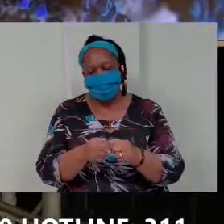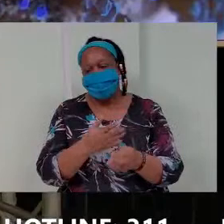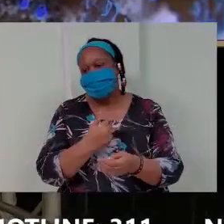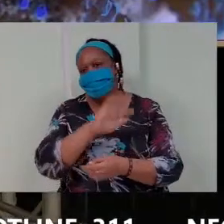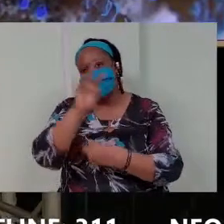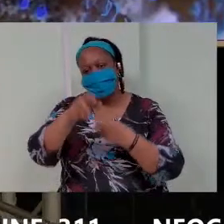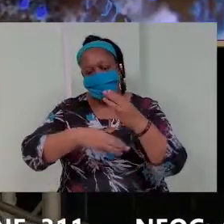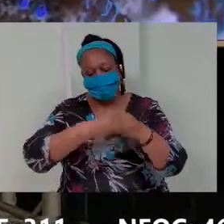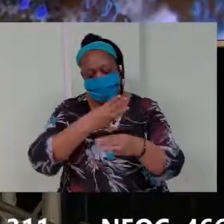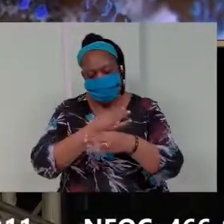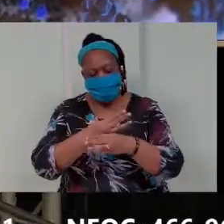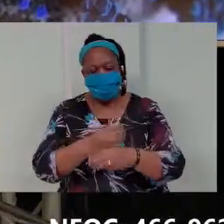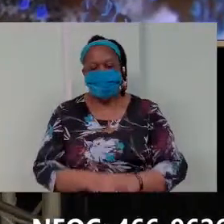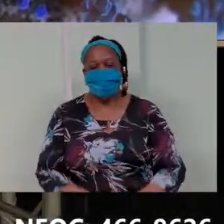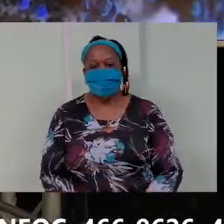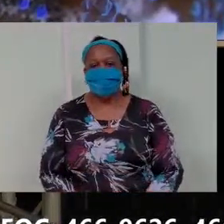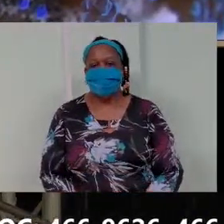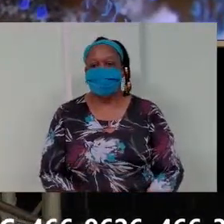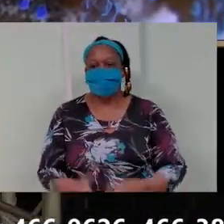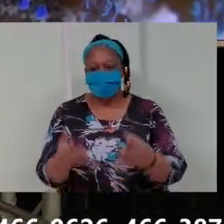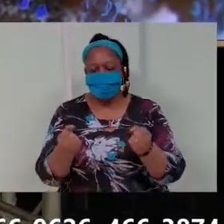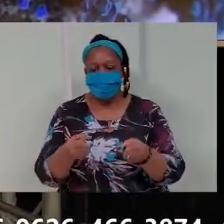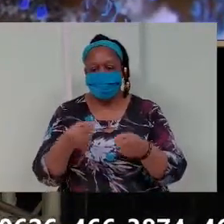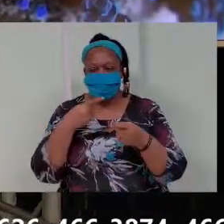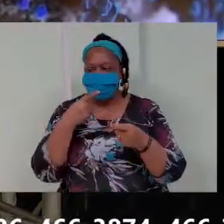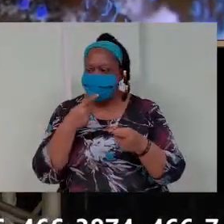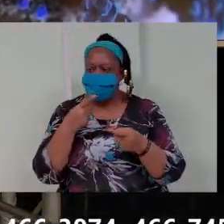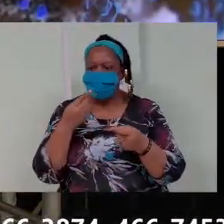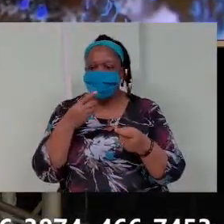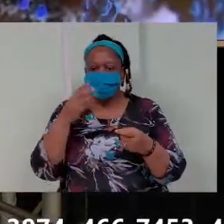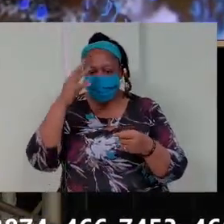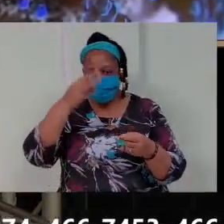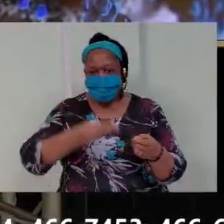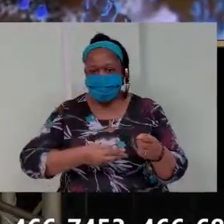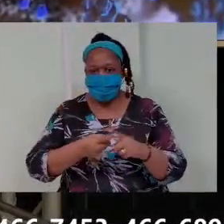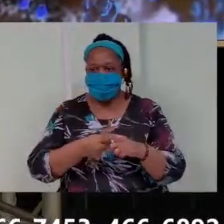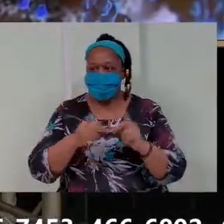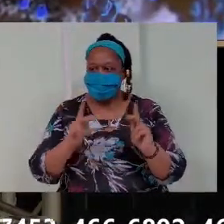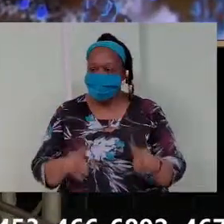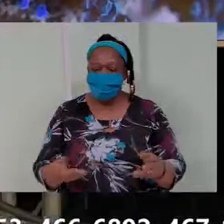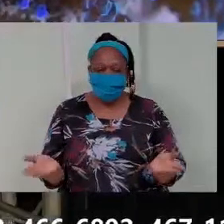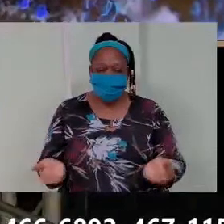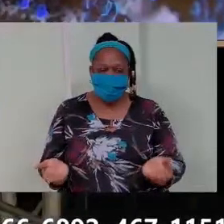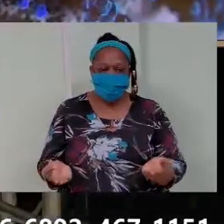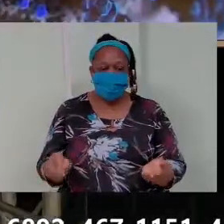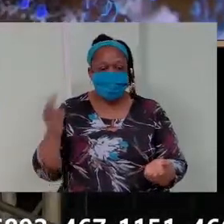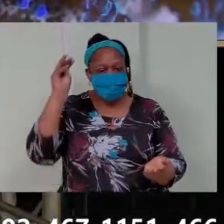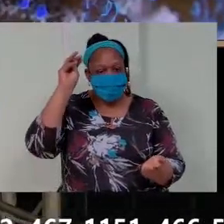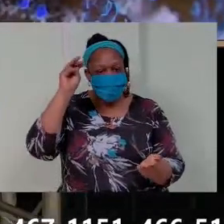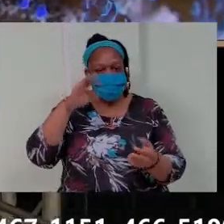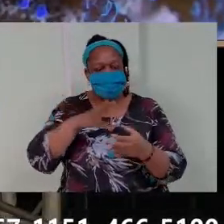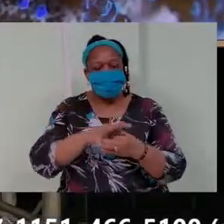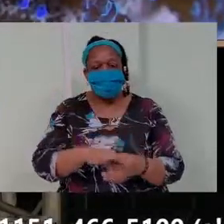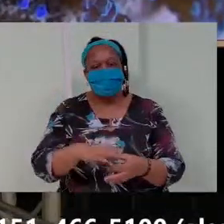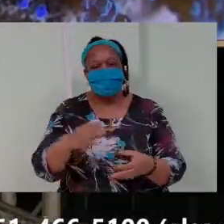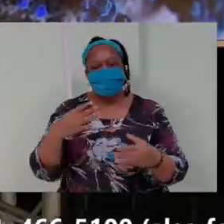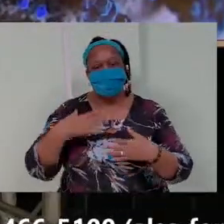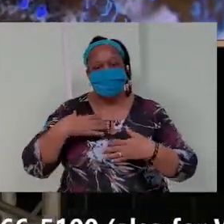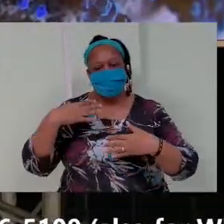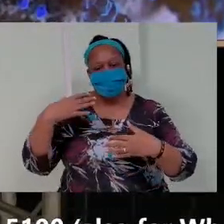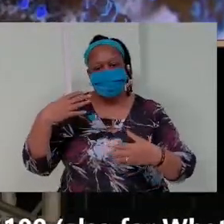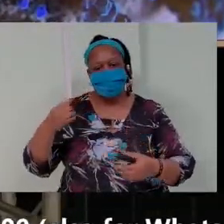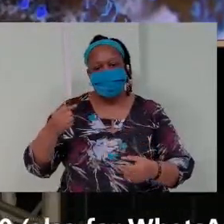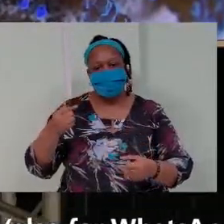globally. I acknowledge the presence of the Minister of Health, the Honorable Keela